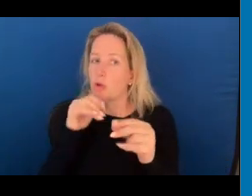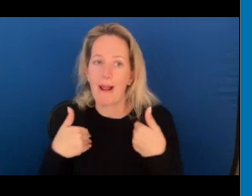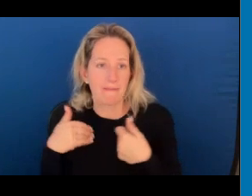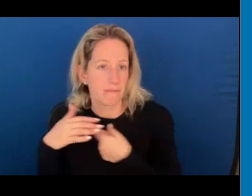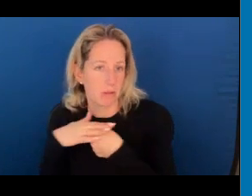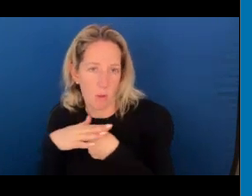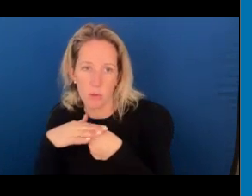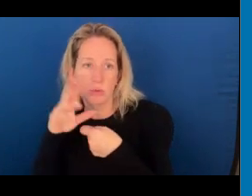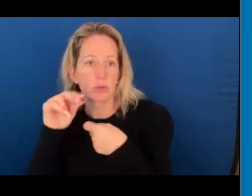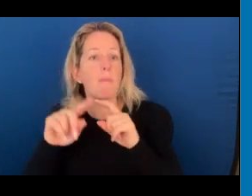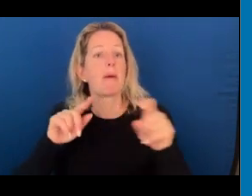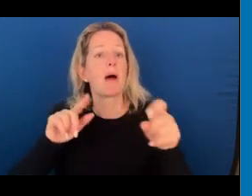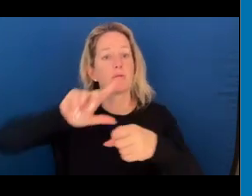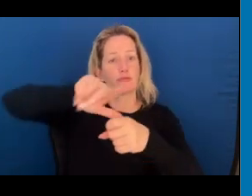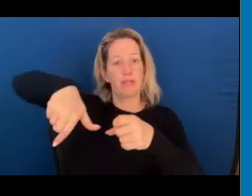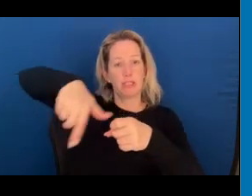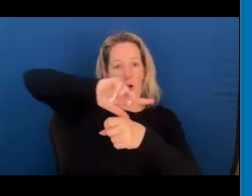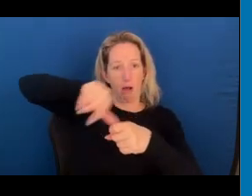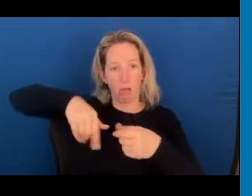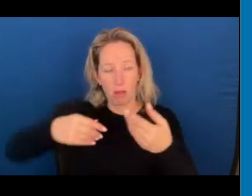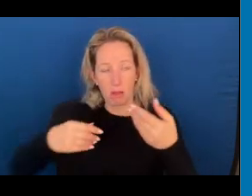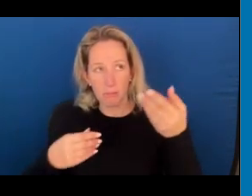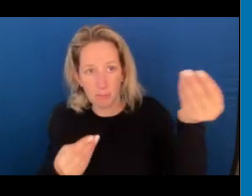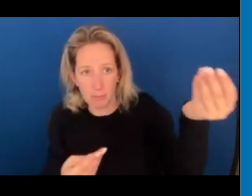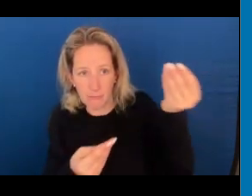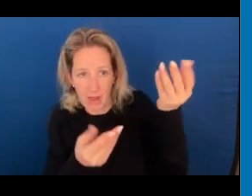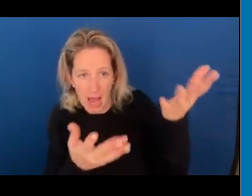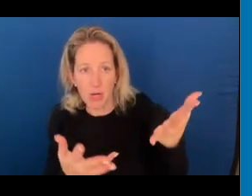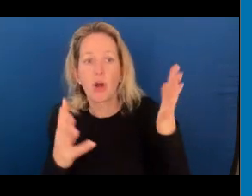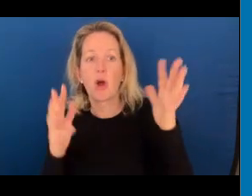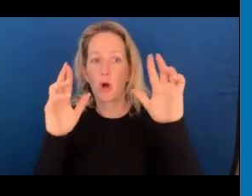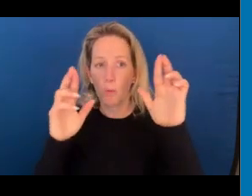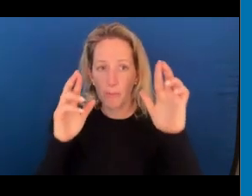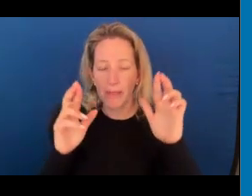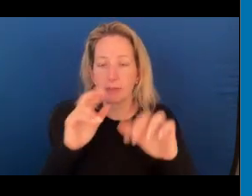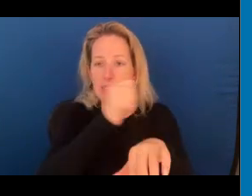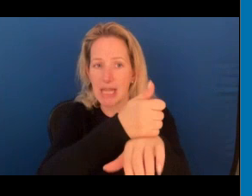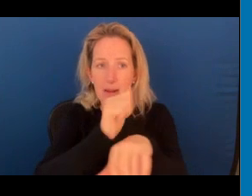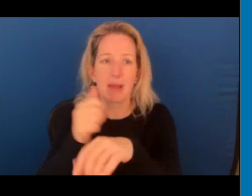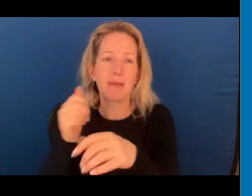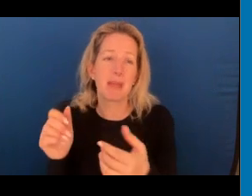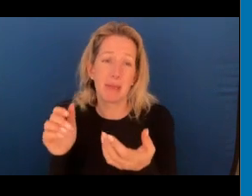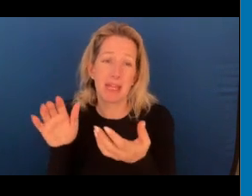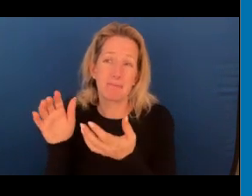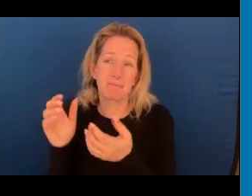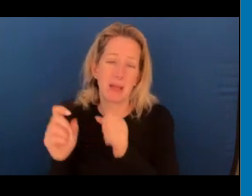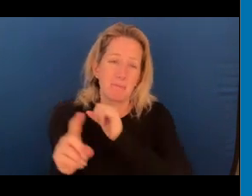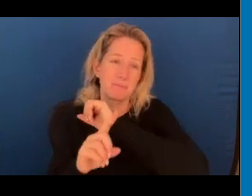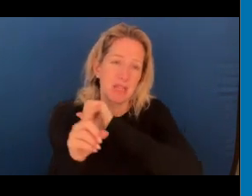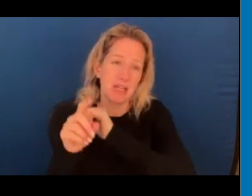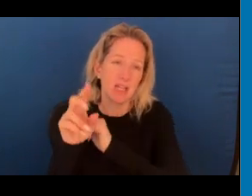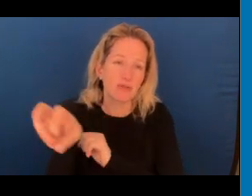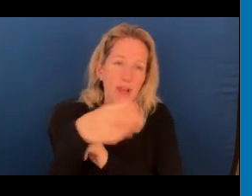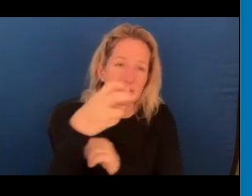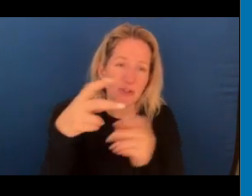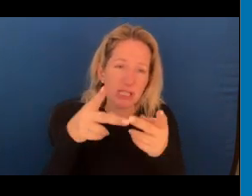that we're helping make inroads into the community, whether it be, you know, waste diversion at the transfer stations